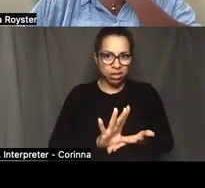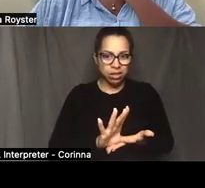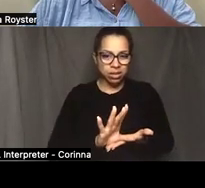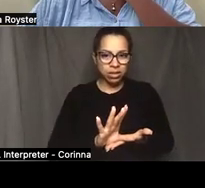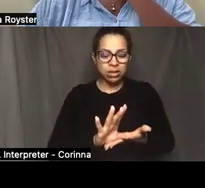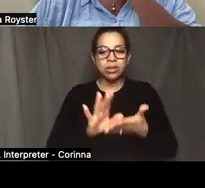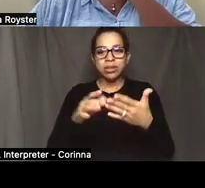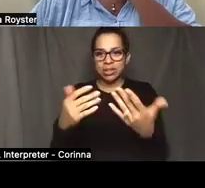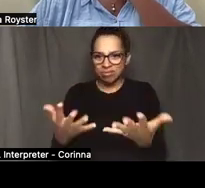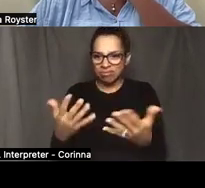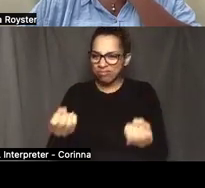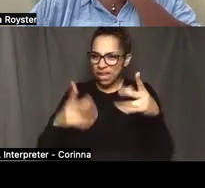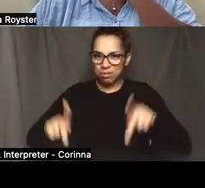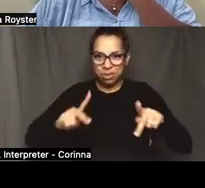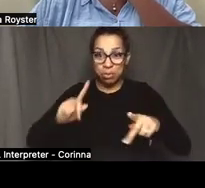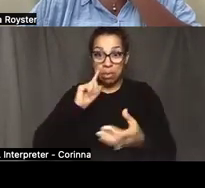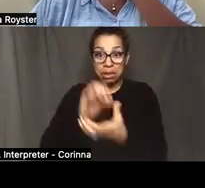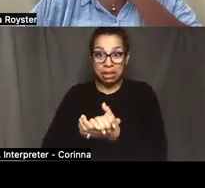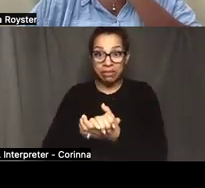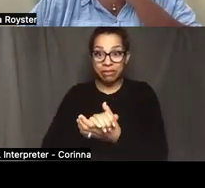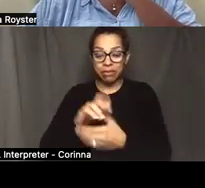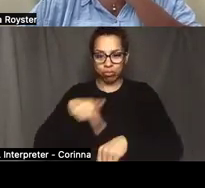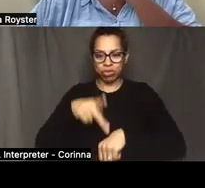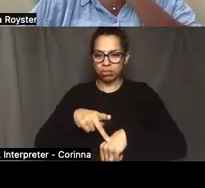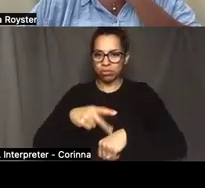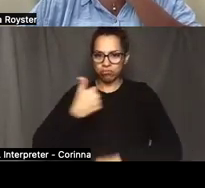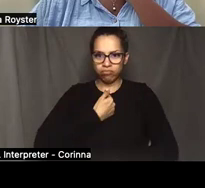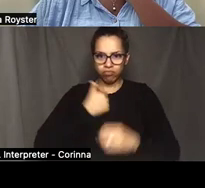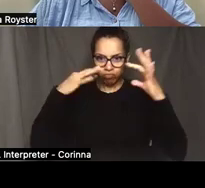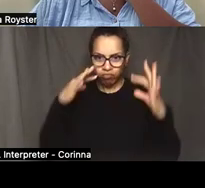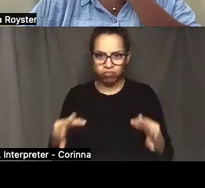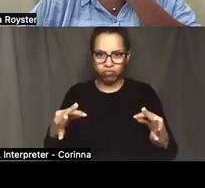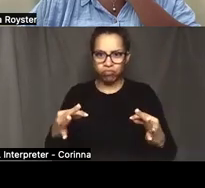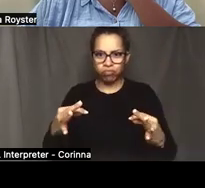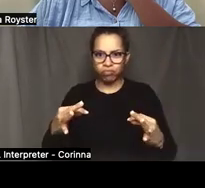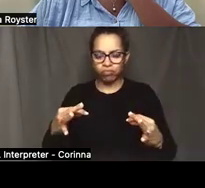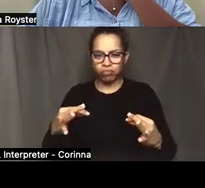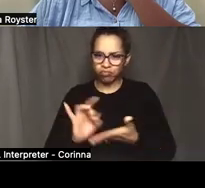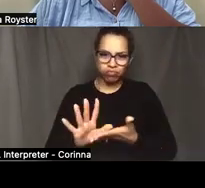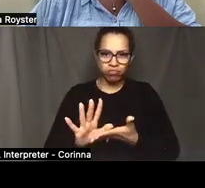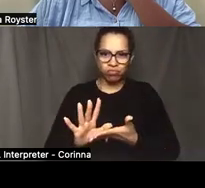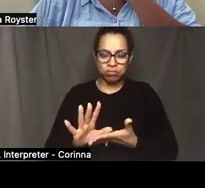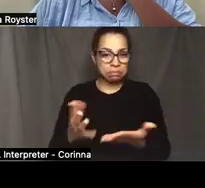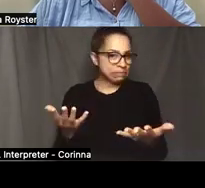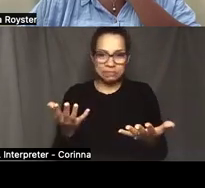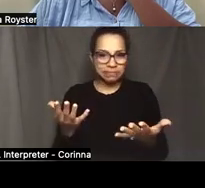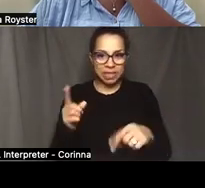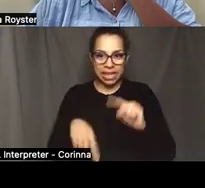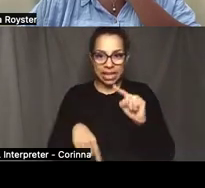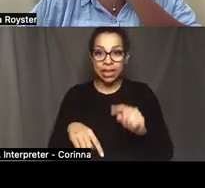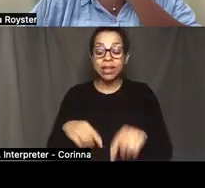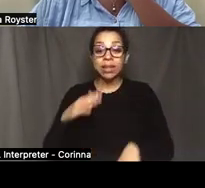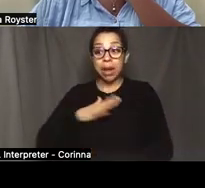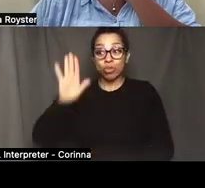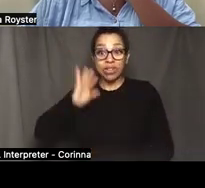Contrary to popular belief, I can't hand those out. And in my previous experience, there was a very, very strict timeline